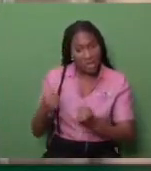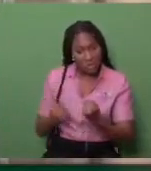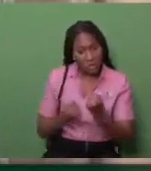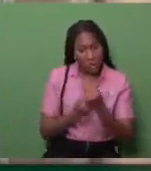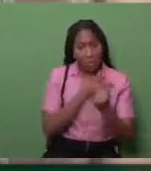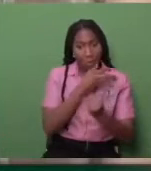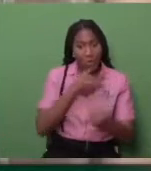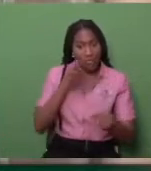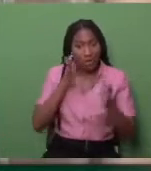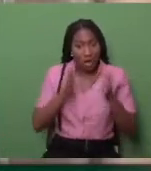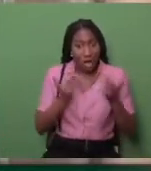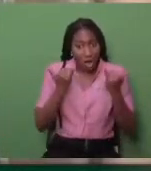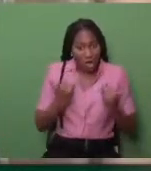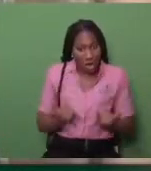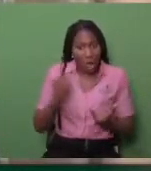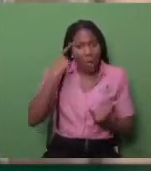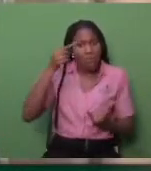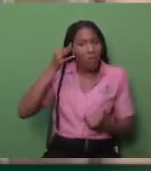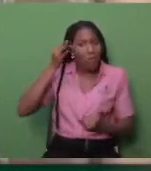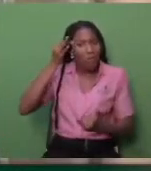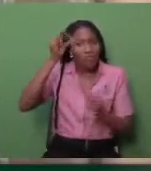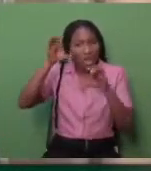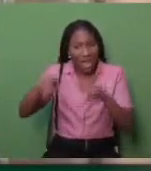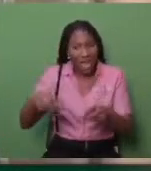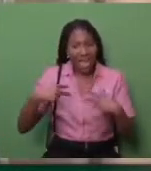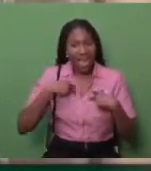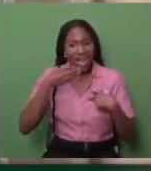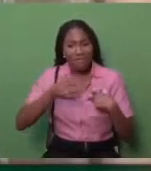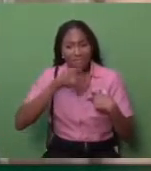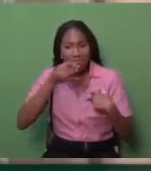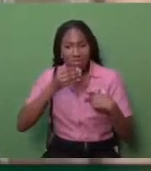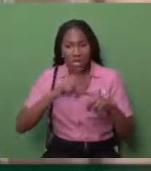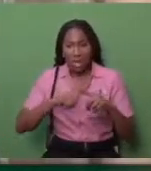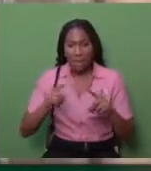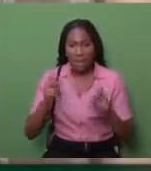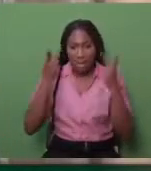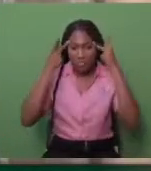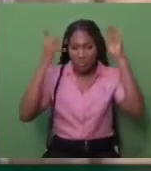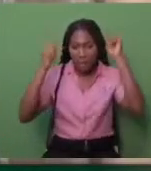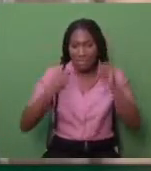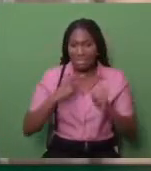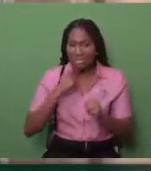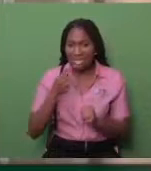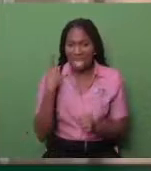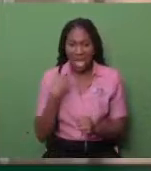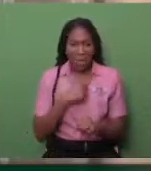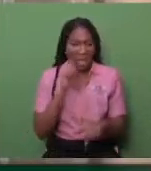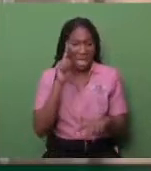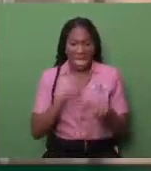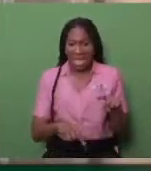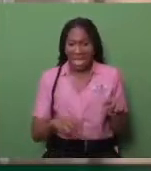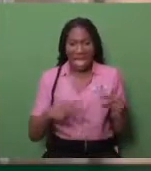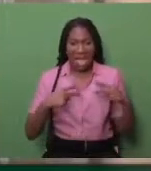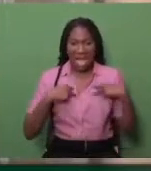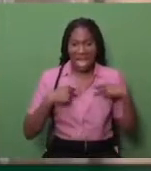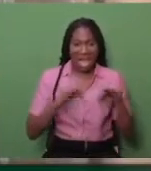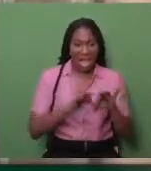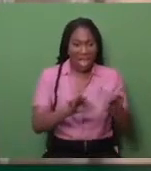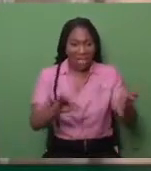this country, we can't do agriculture, we don't have enough land. Didn't know the technology, no. You could grow food in